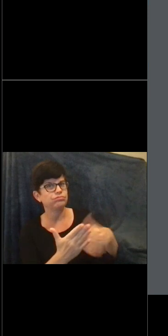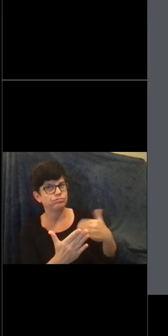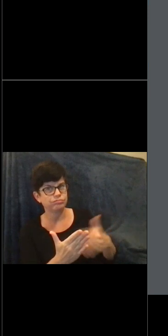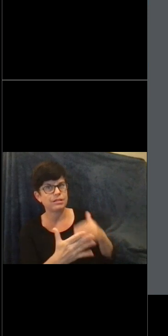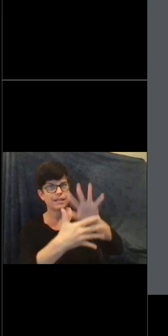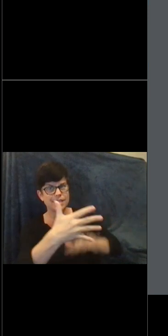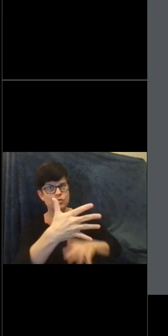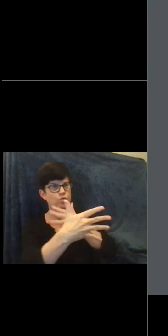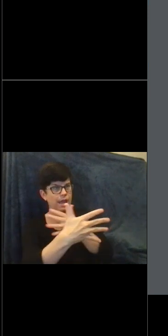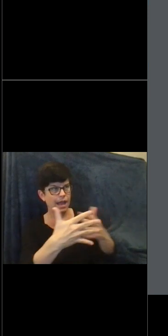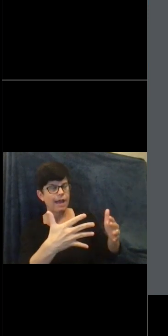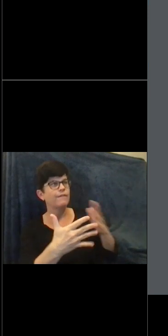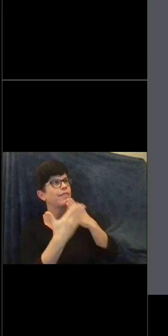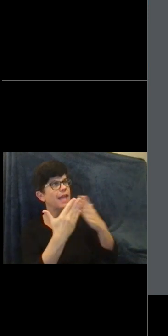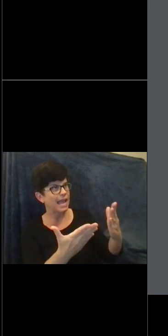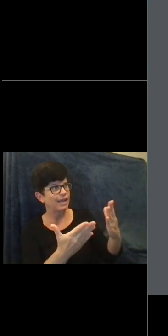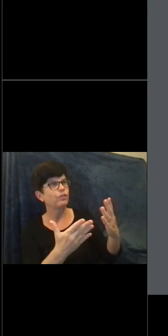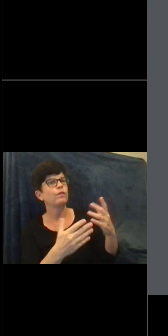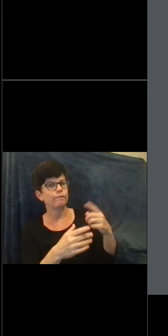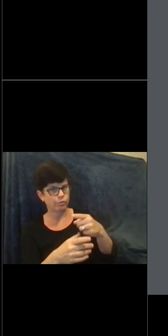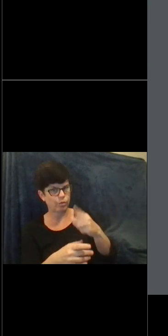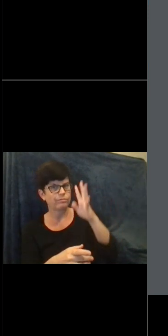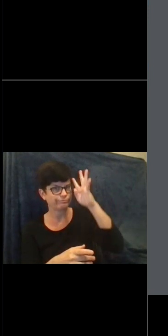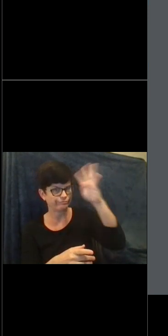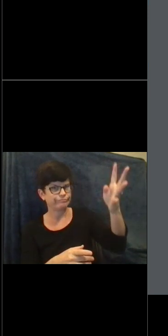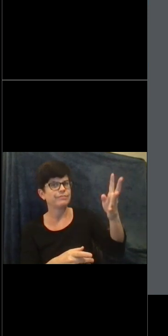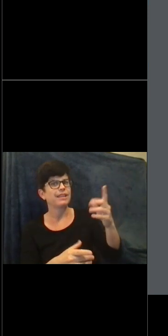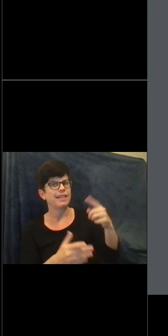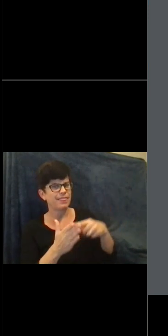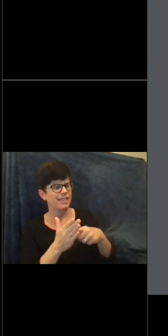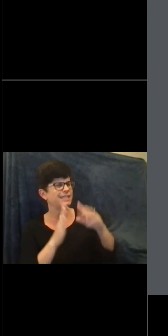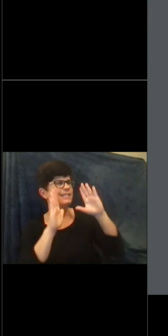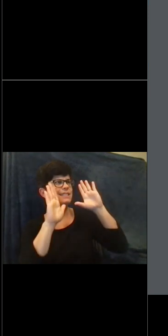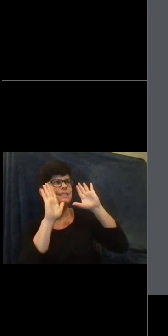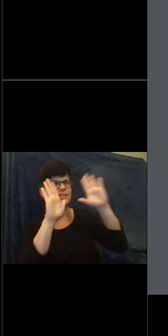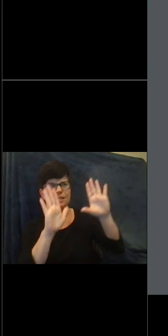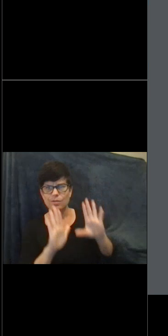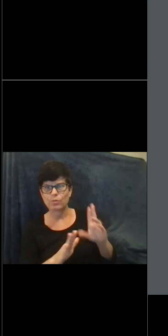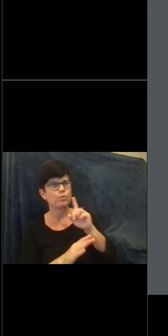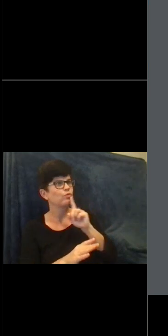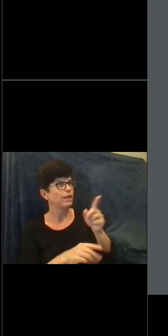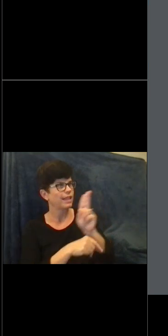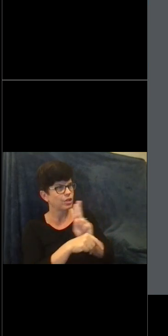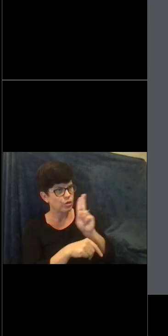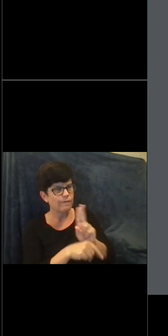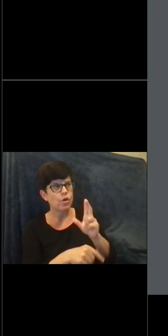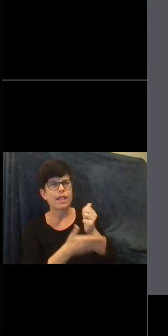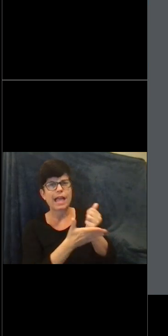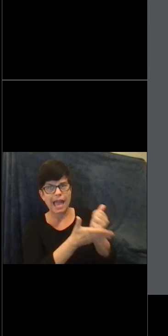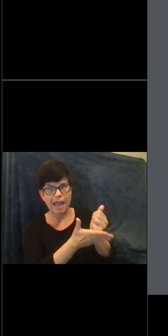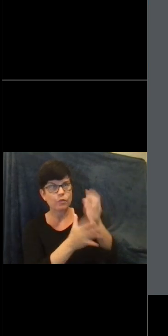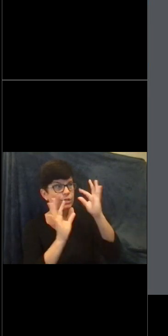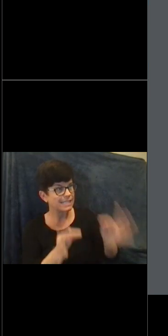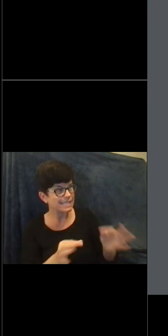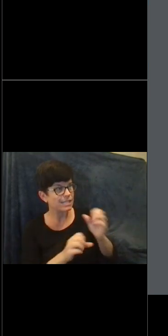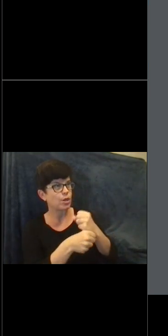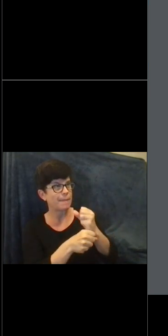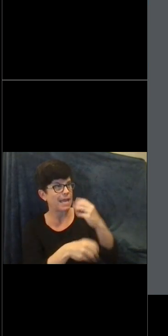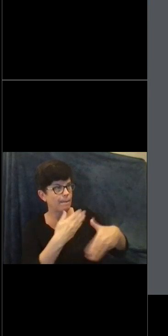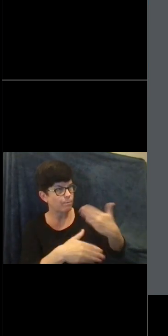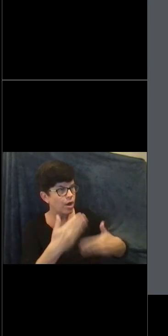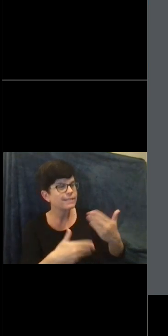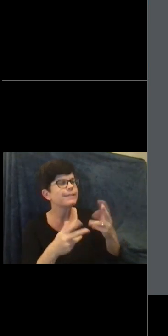this table, is incredibly useful and helpful in the decision-making process. And to see the value and the patterns